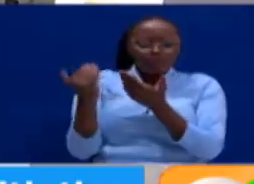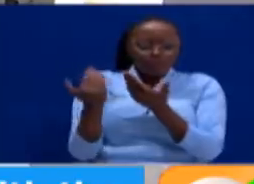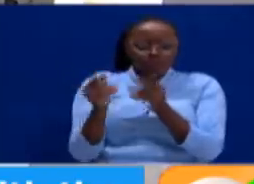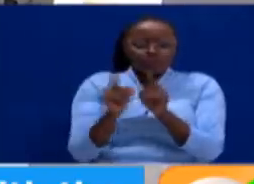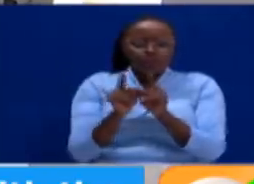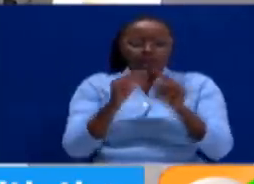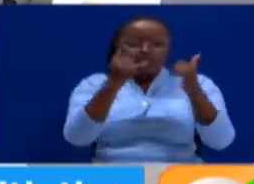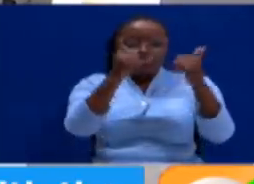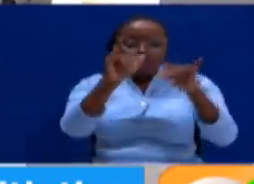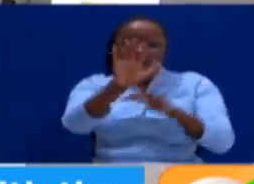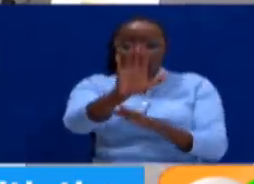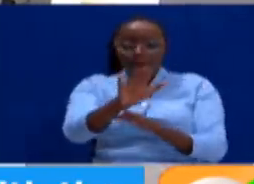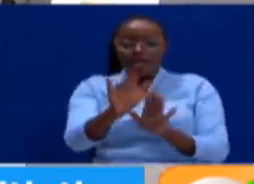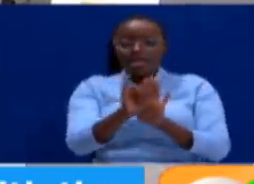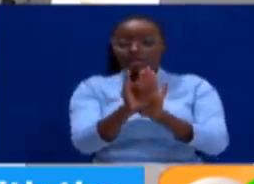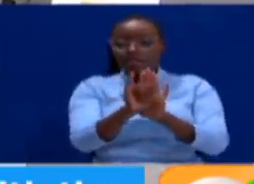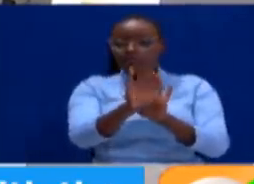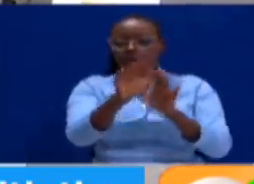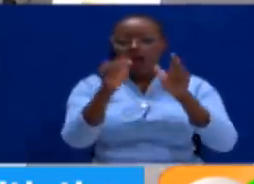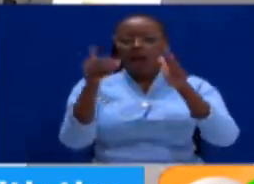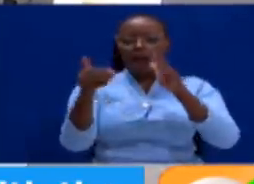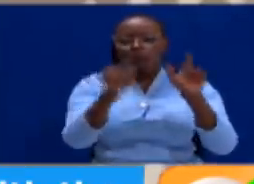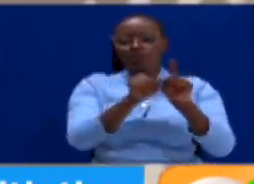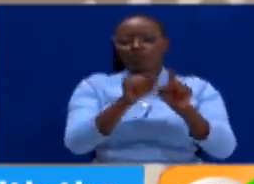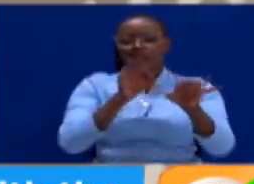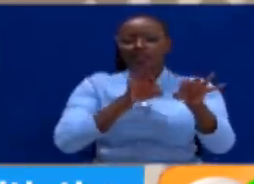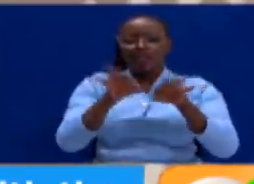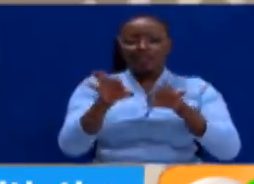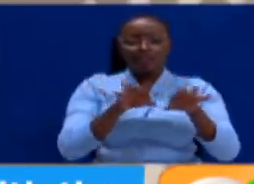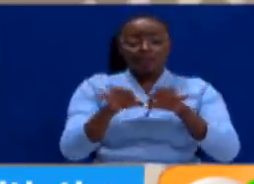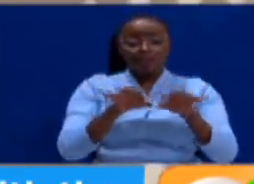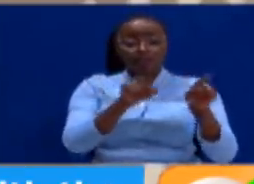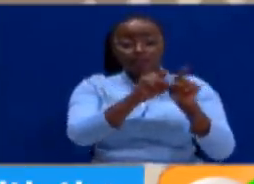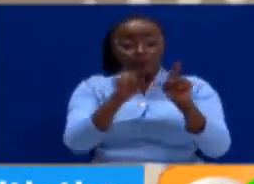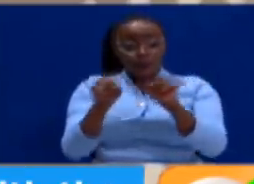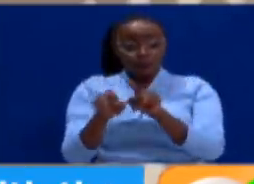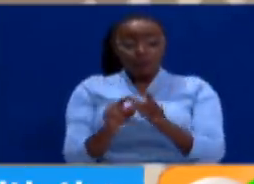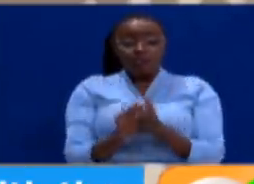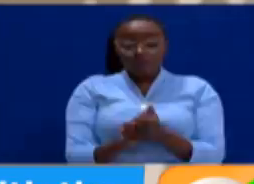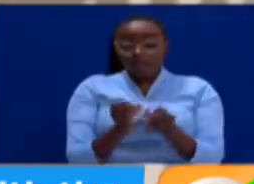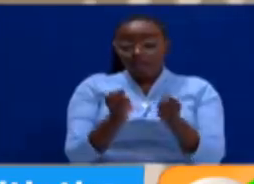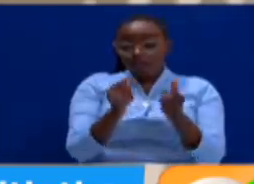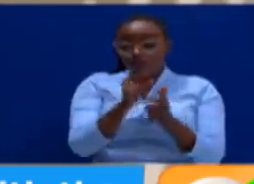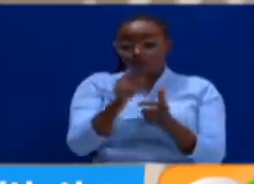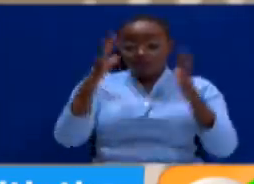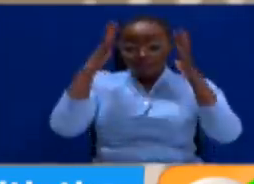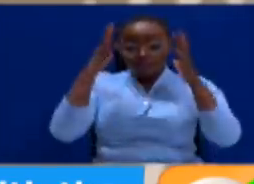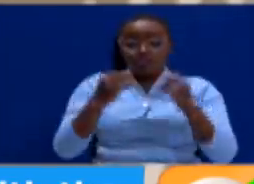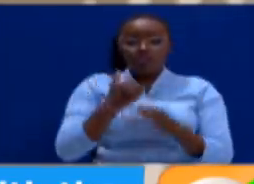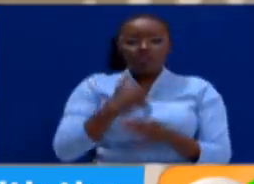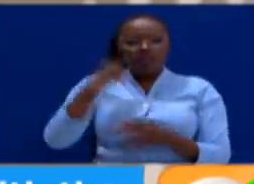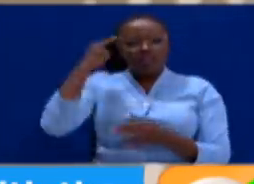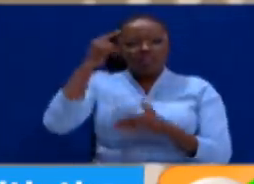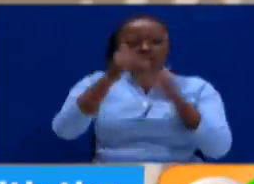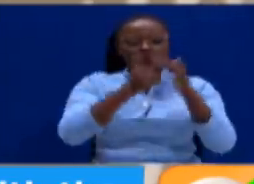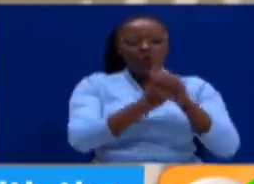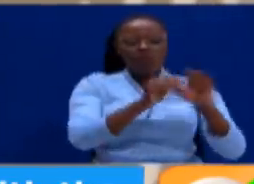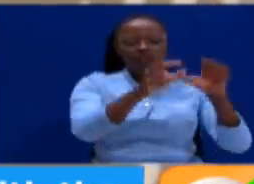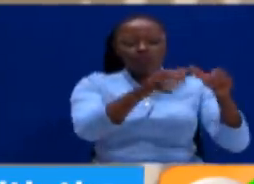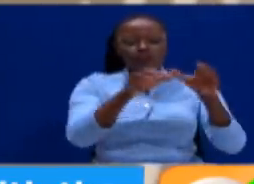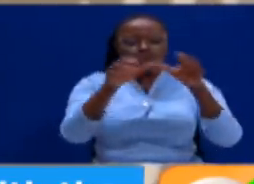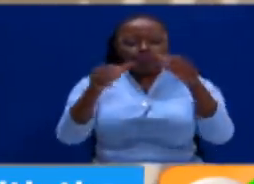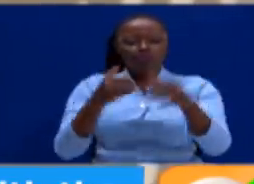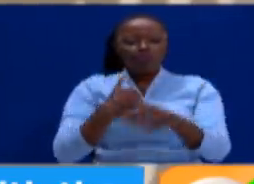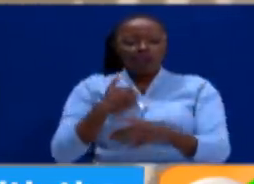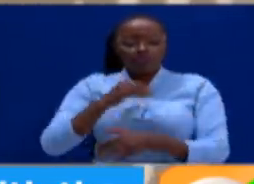their independence and their identity, and that explanation. And once again, a number of these decisions are made. I mean, I guess every party has the ways